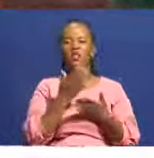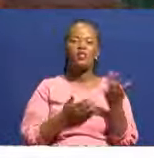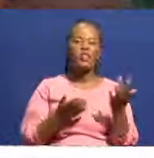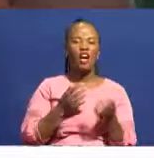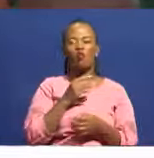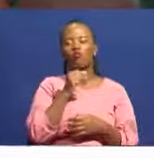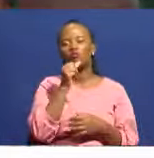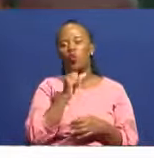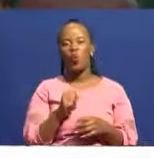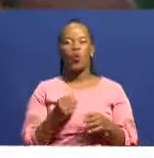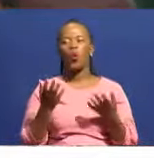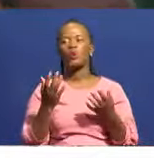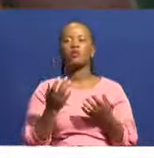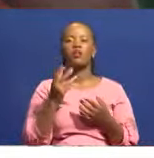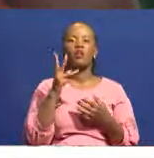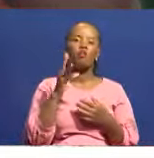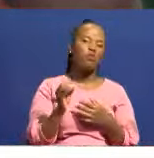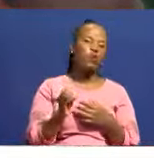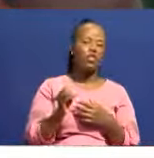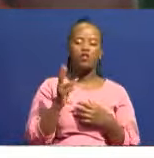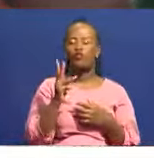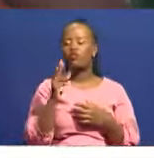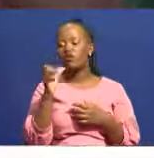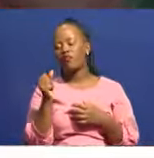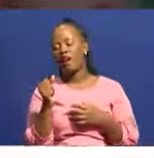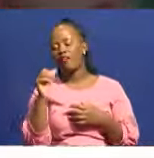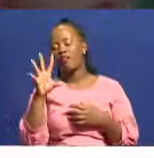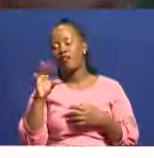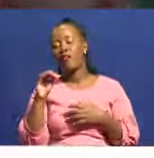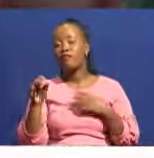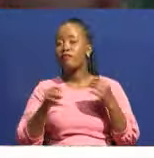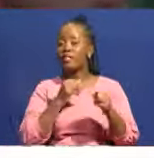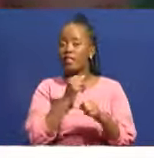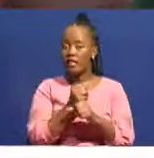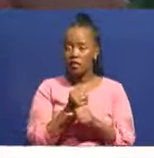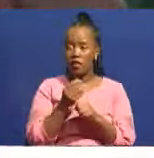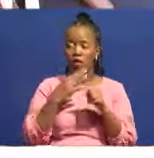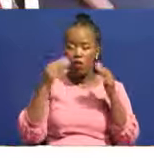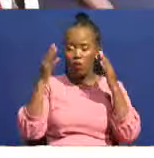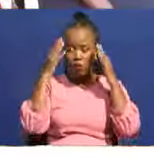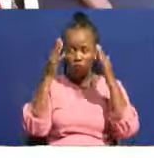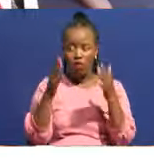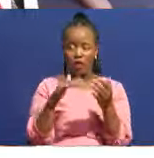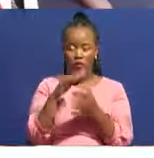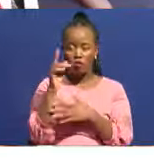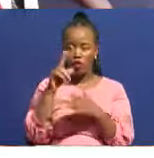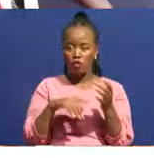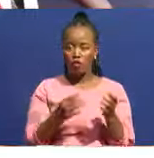45, 50. Tunataka tuangalie sana diet yetu.